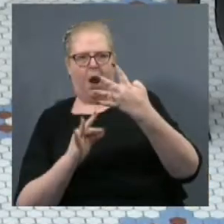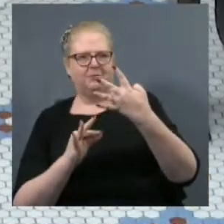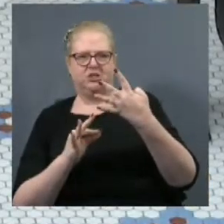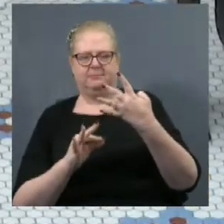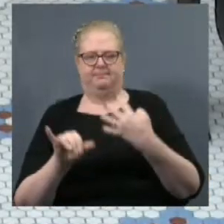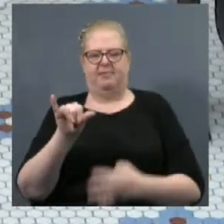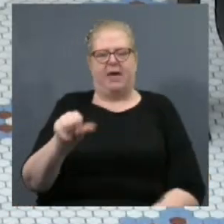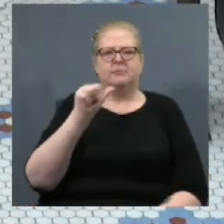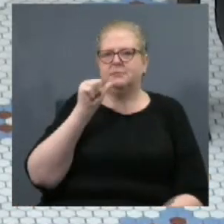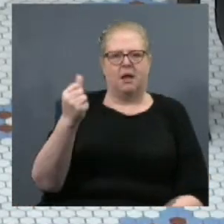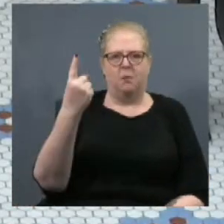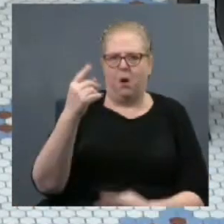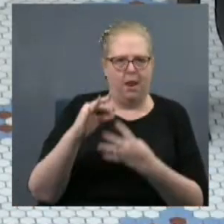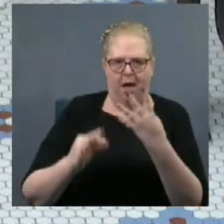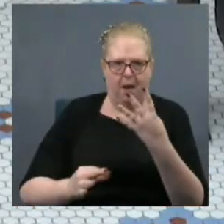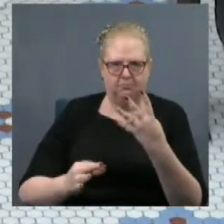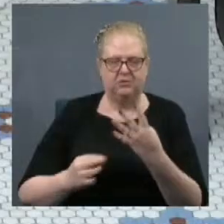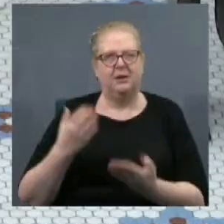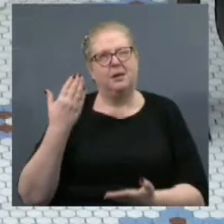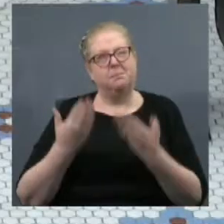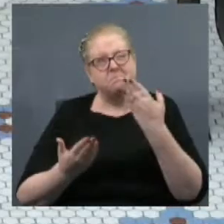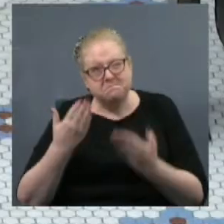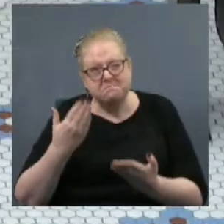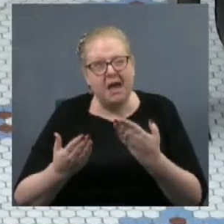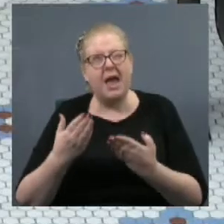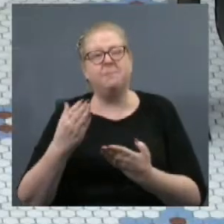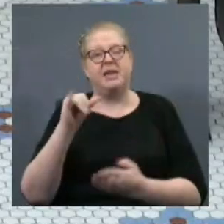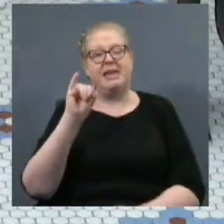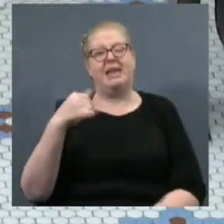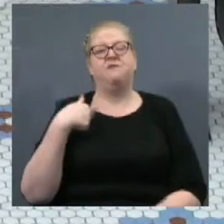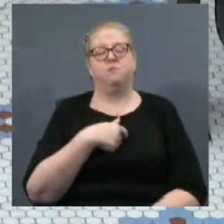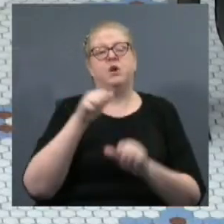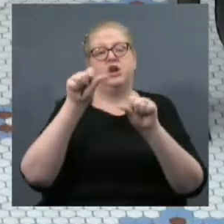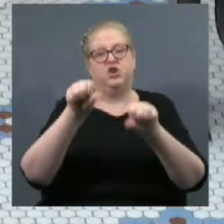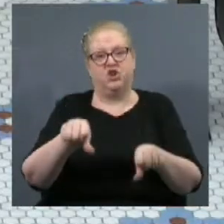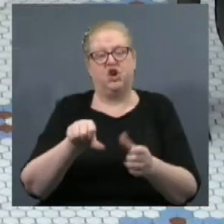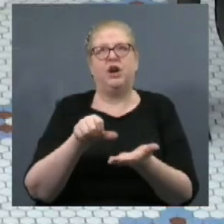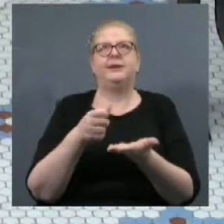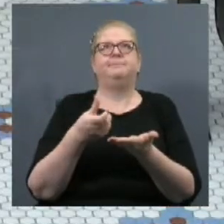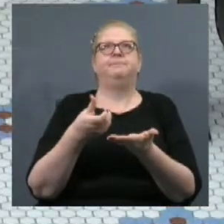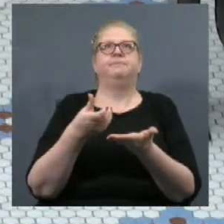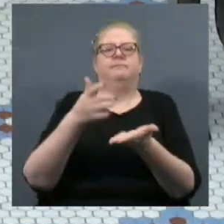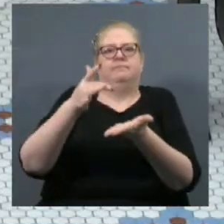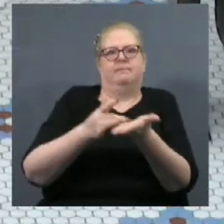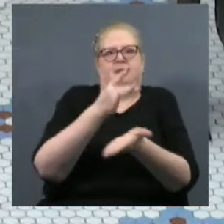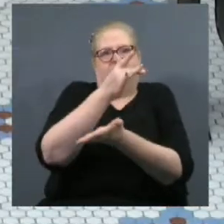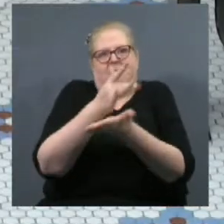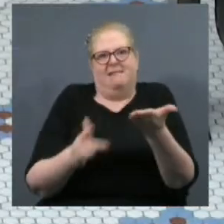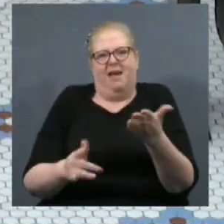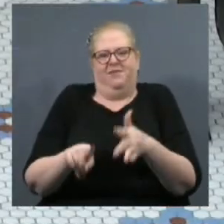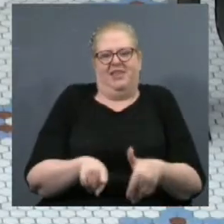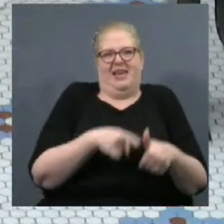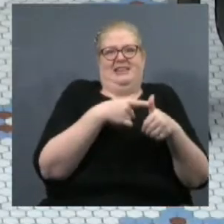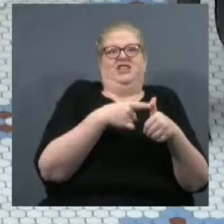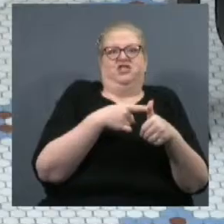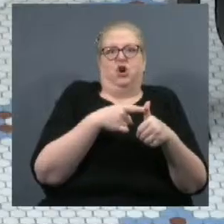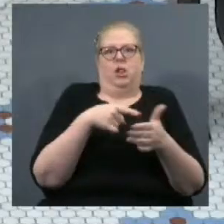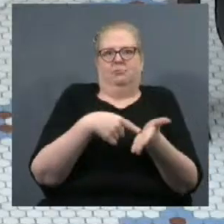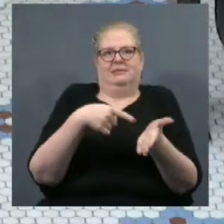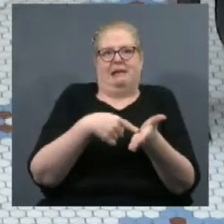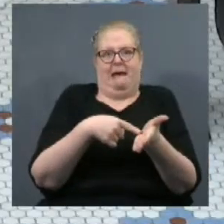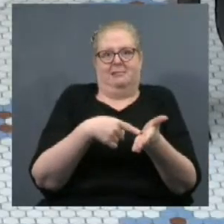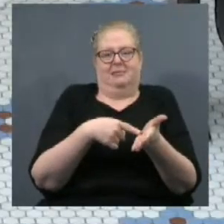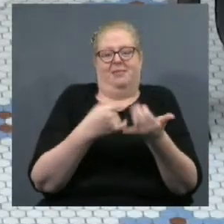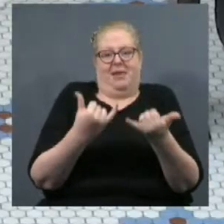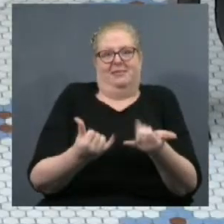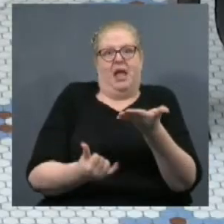be an option if we can get rid of the initial debt that is on there now. And I think Baker